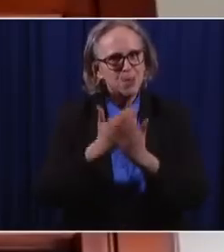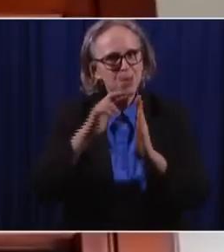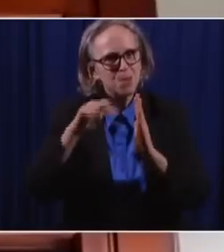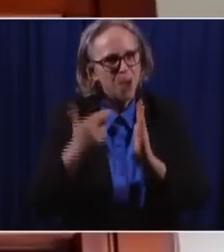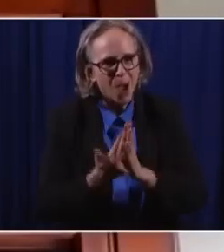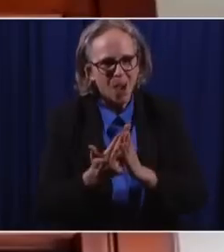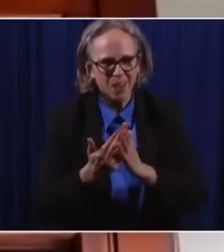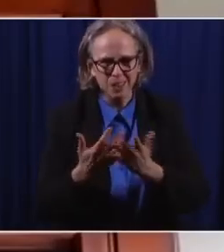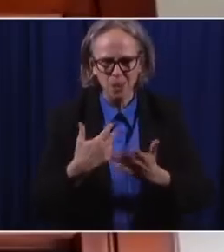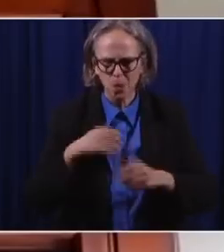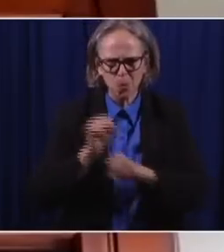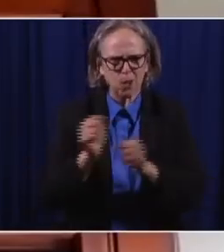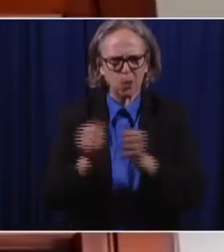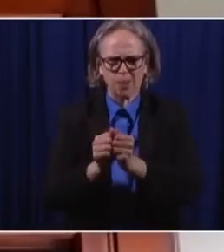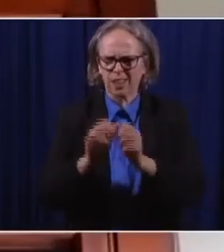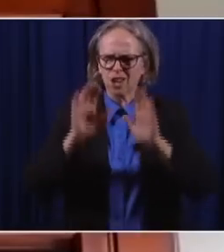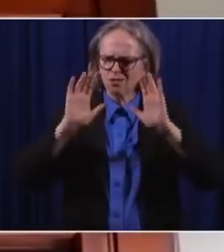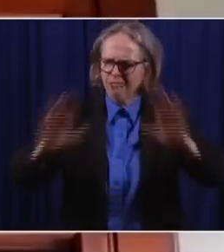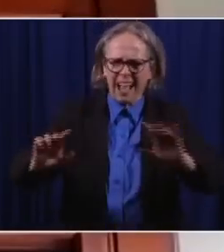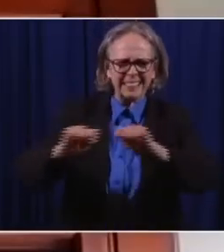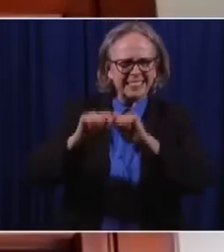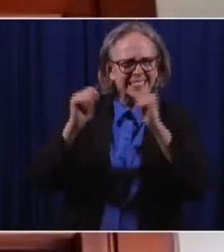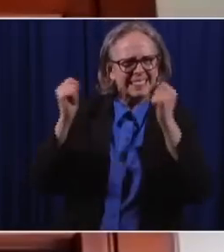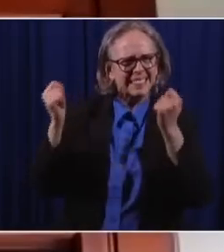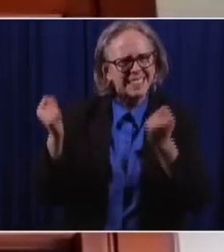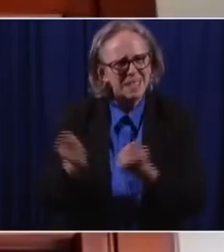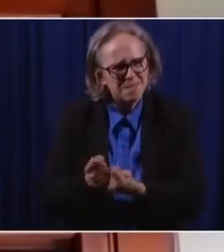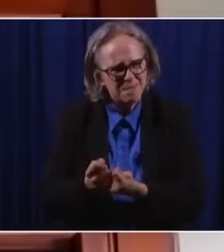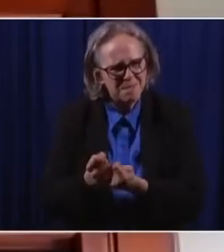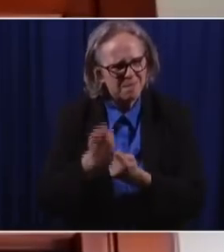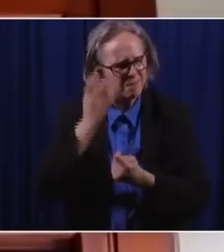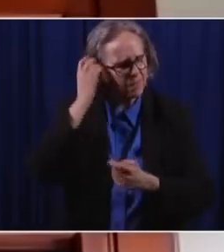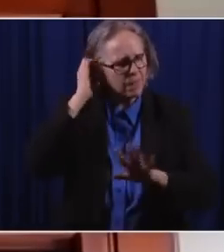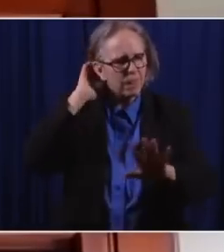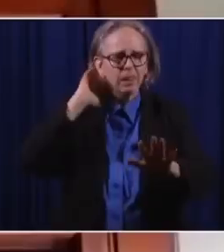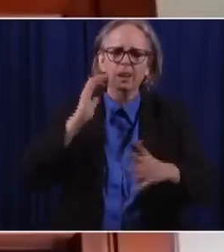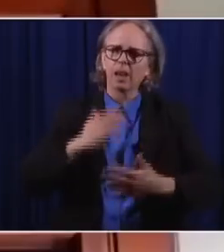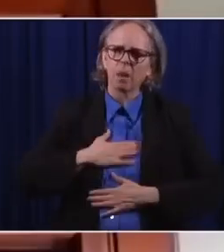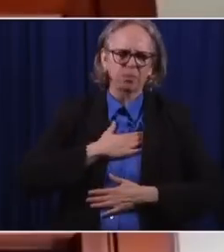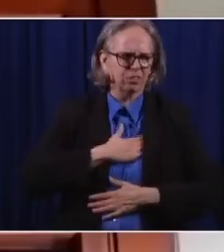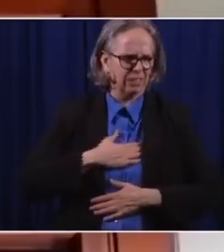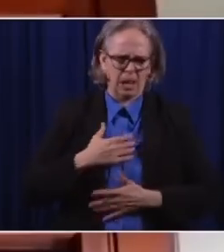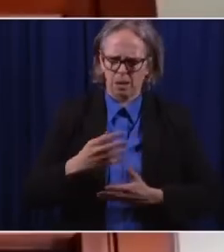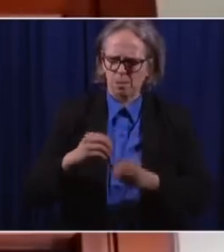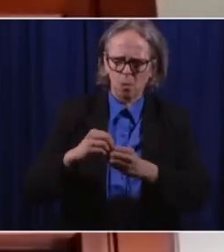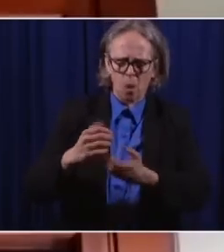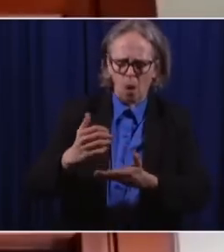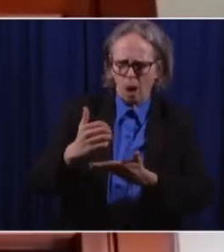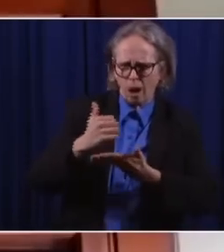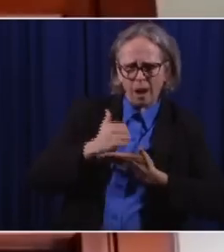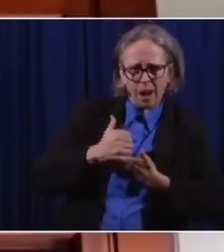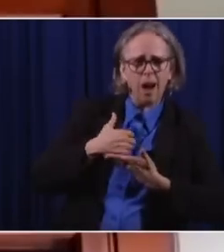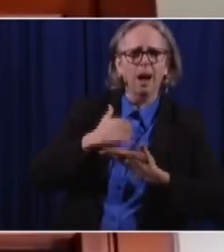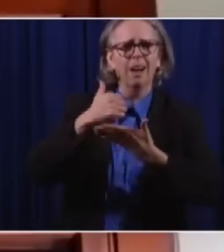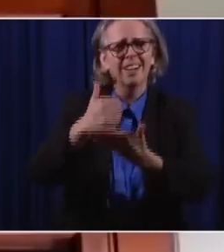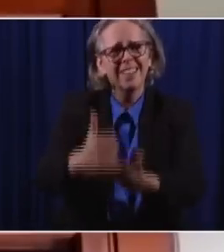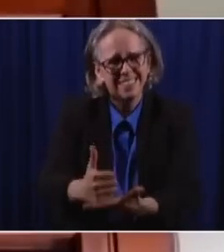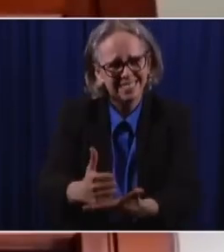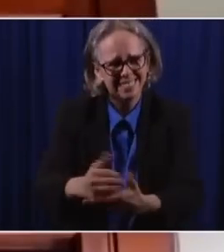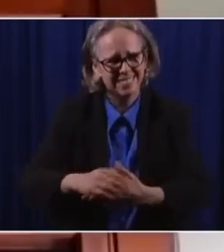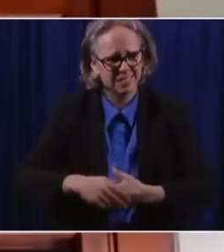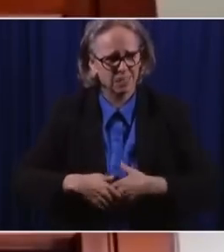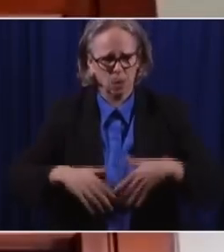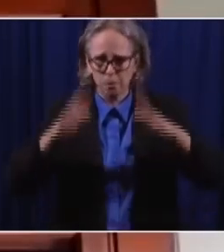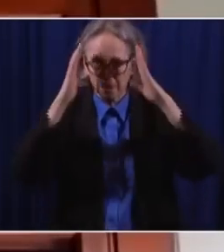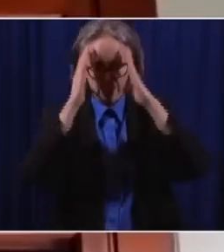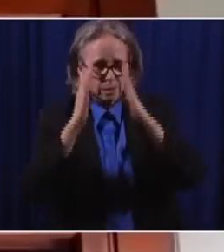team that you've assembled. So we appreciate the extra players on the field. So I will be focusing on coordinating